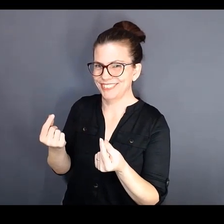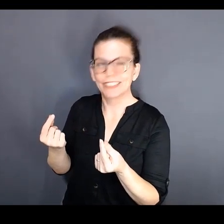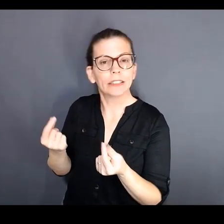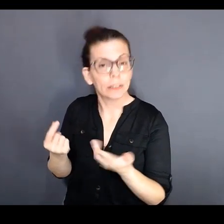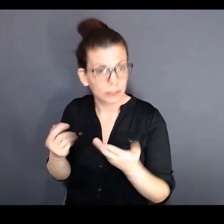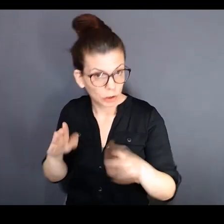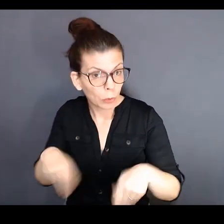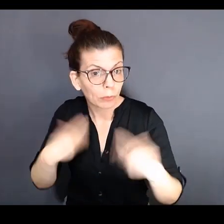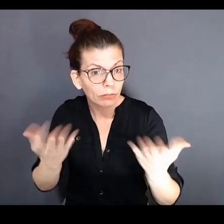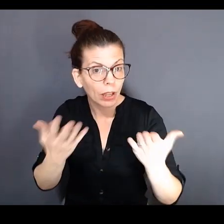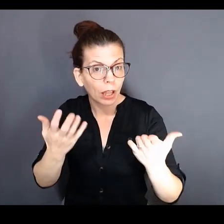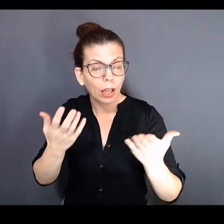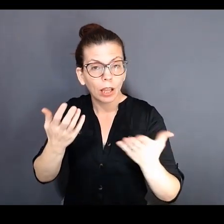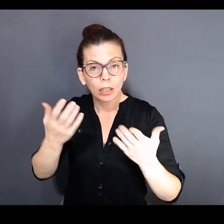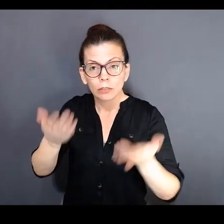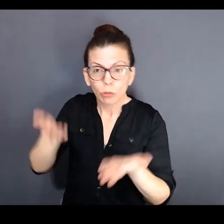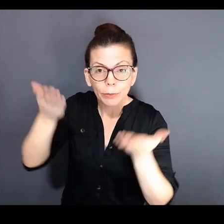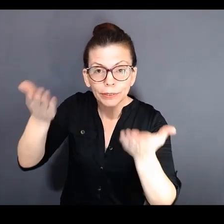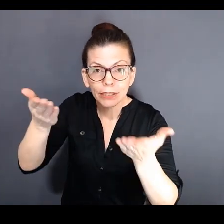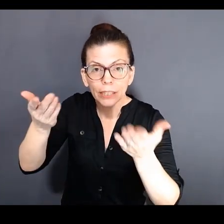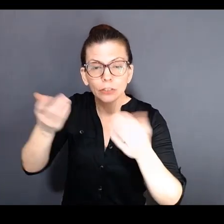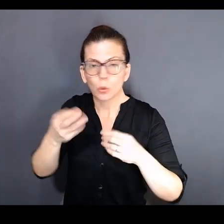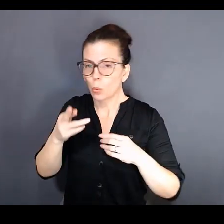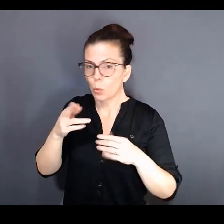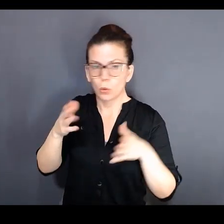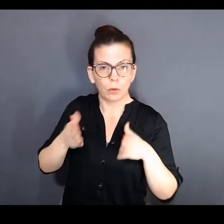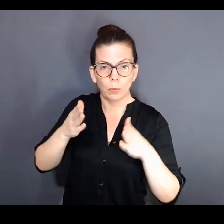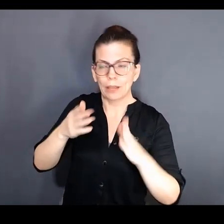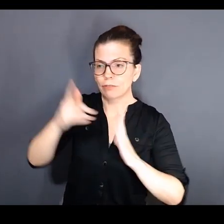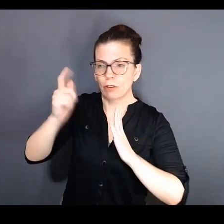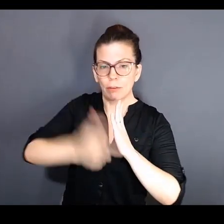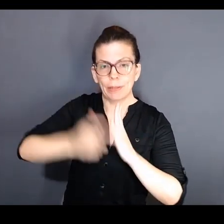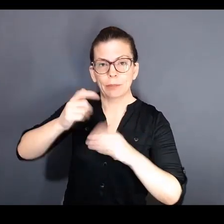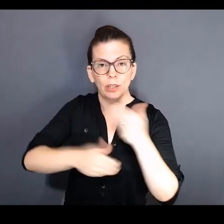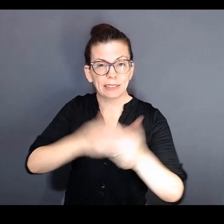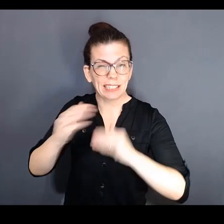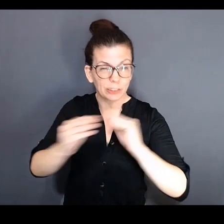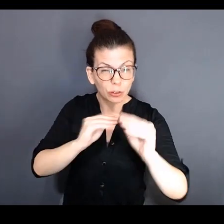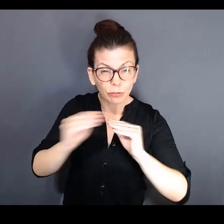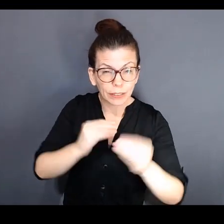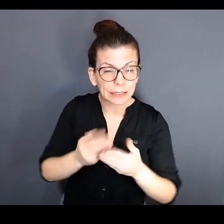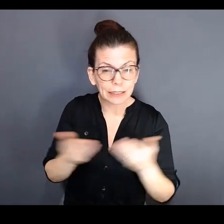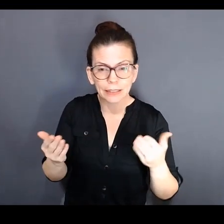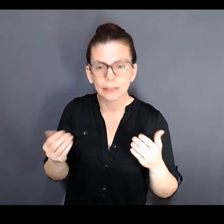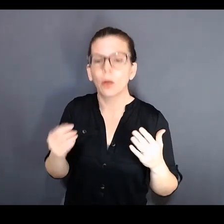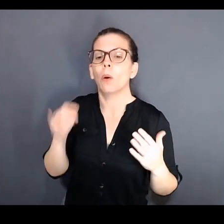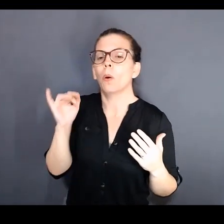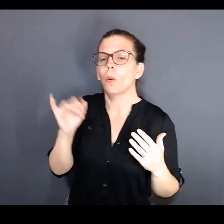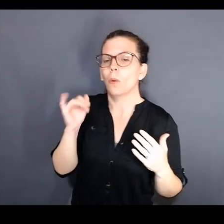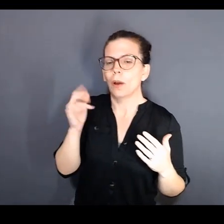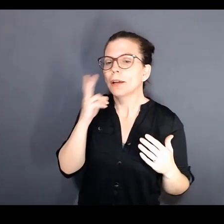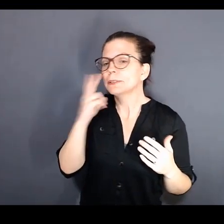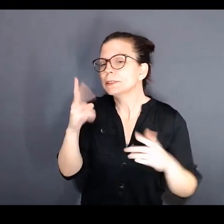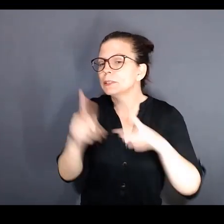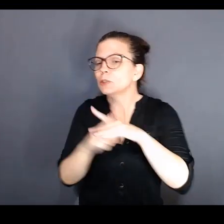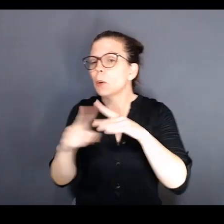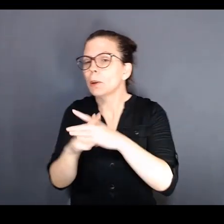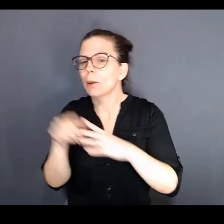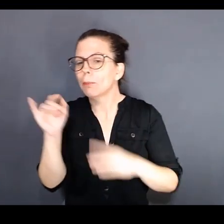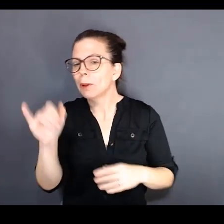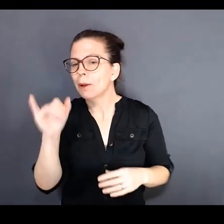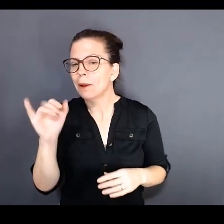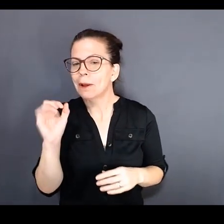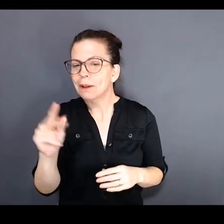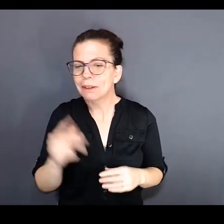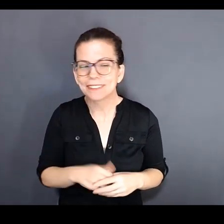like, so what do I do about it right now? Do you give recommendations, or is there like a way to trigger some automated process to fix the things?